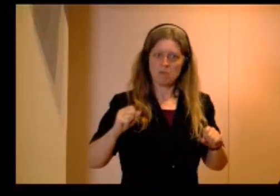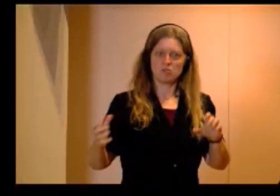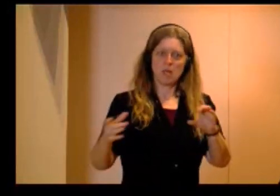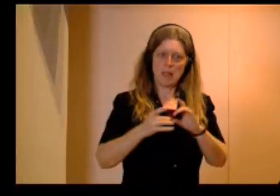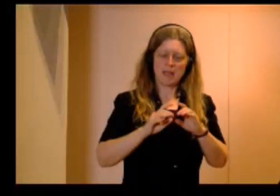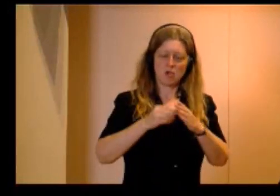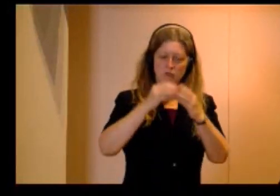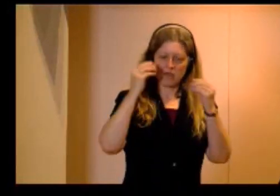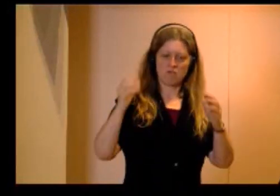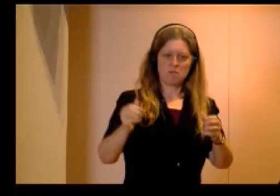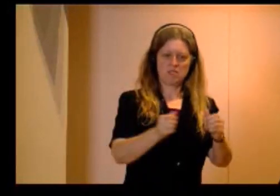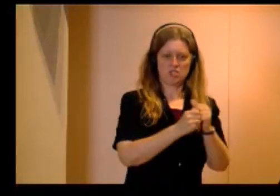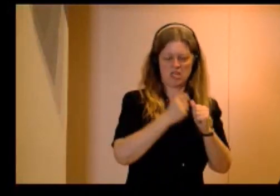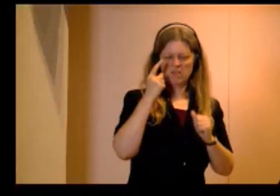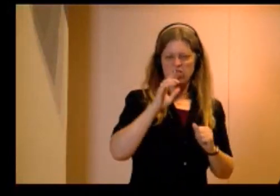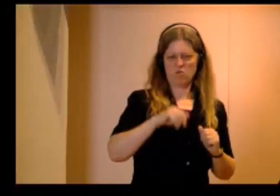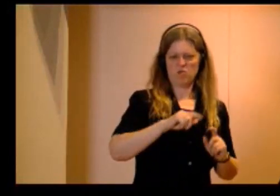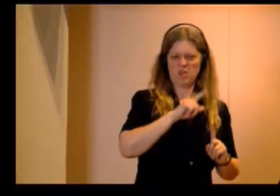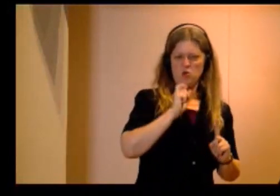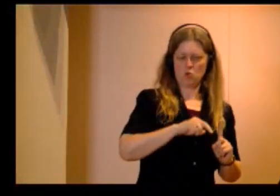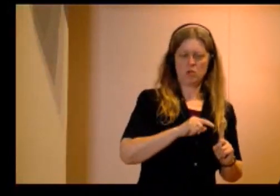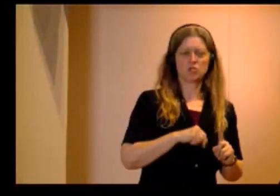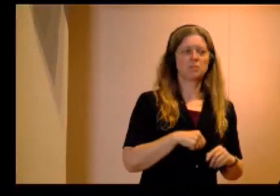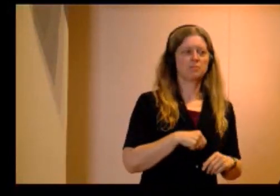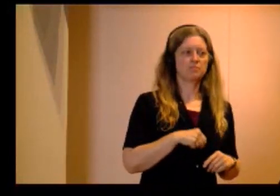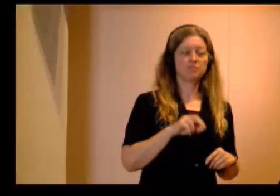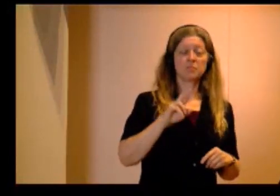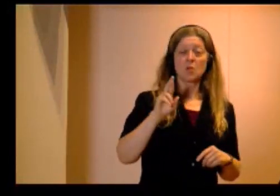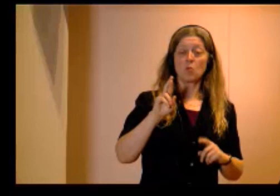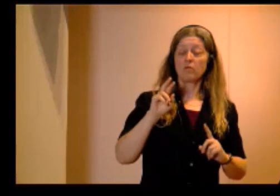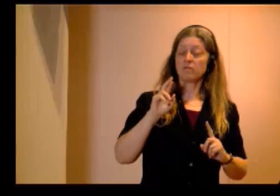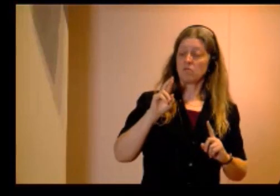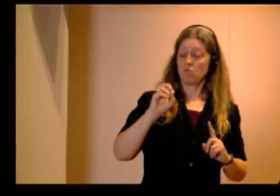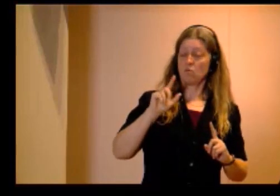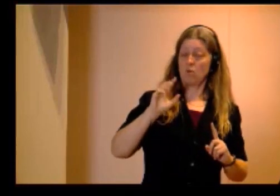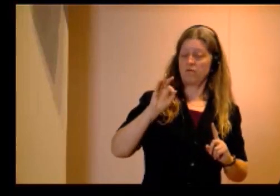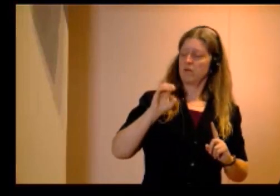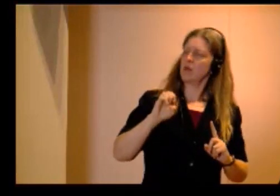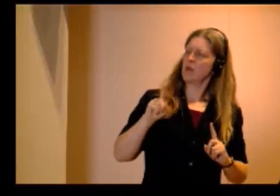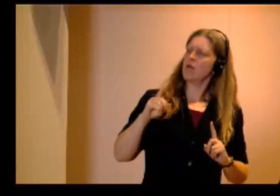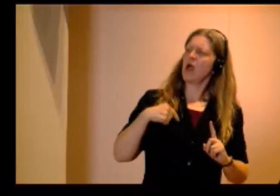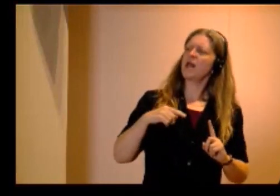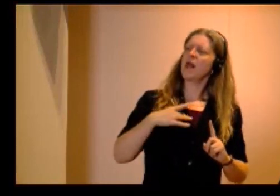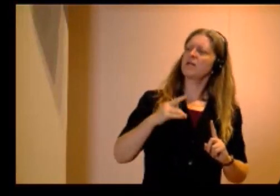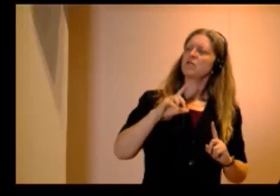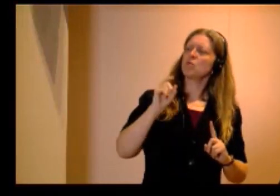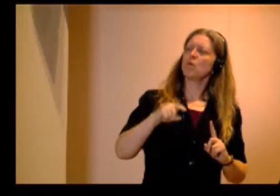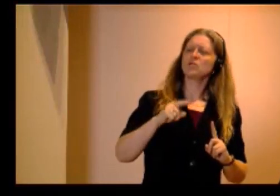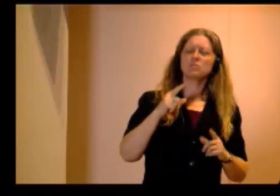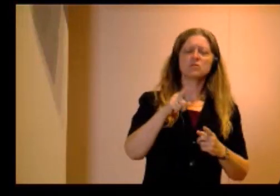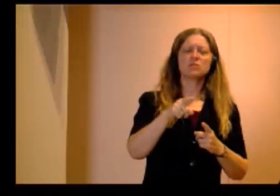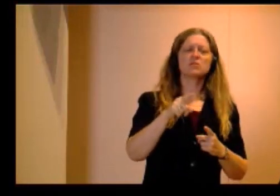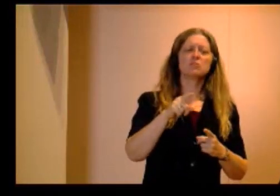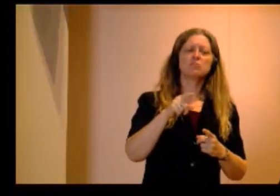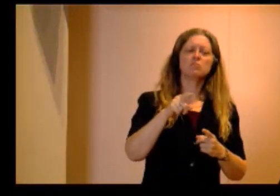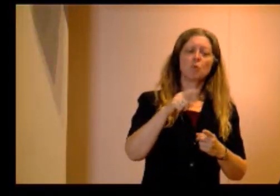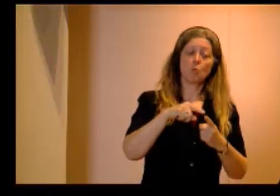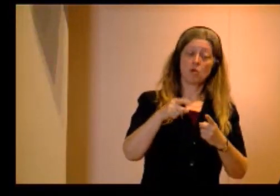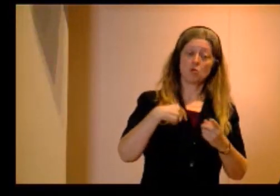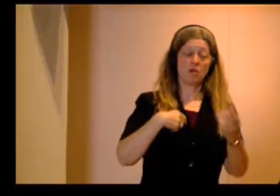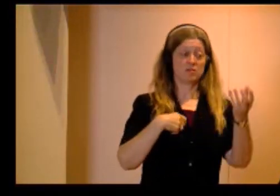I really like the question, particularly the aspect, right, that once you have a specimen, right, what should you get from that? Right? Should it be